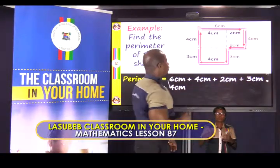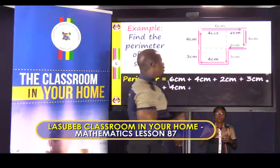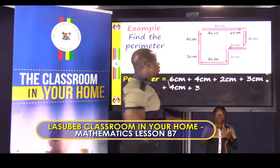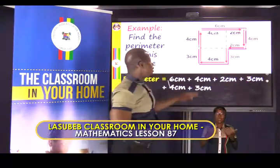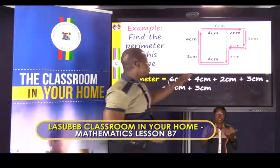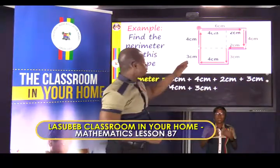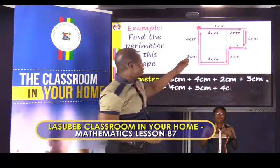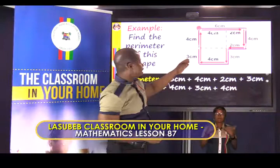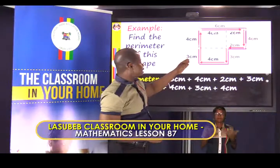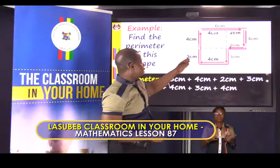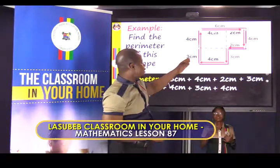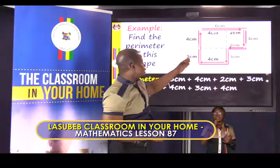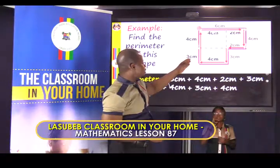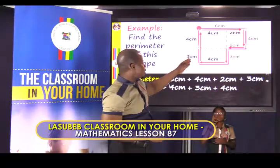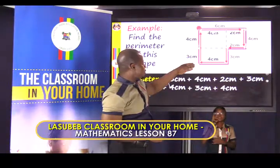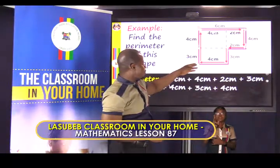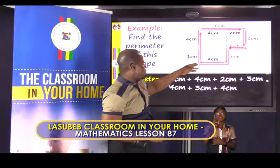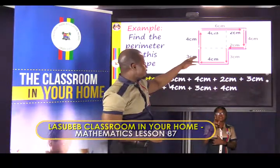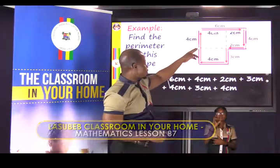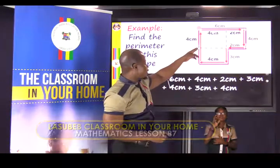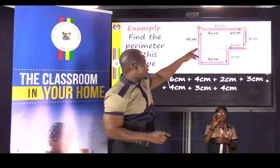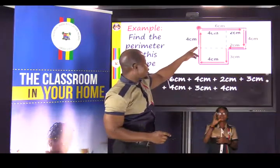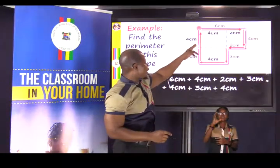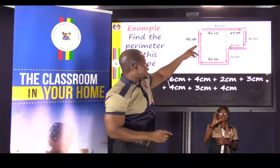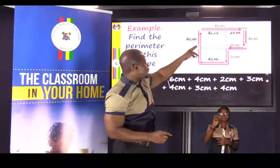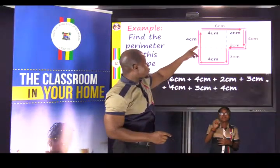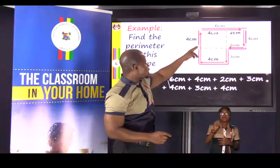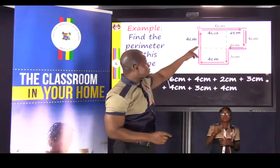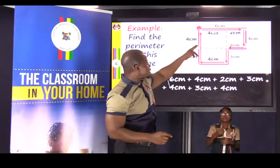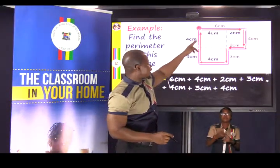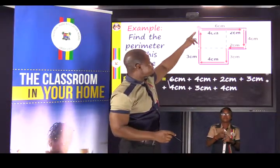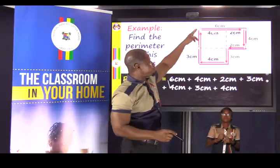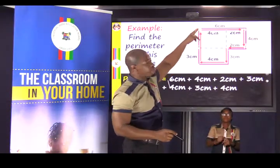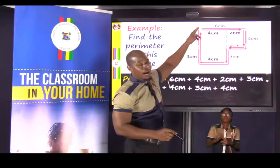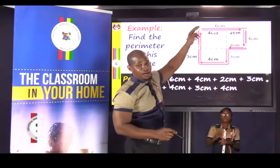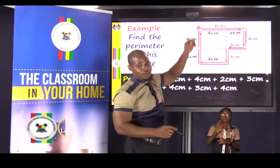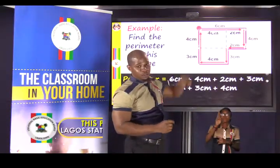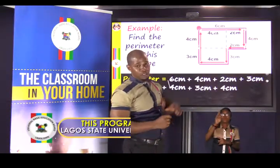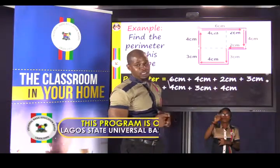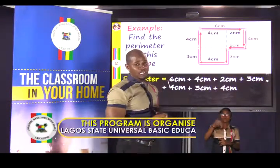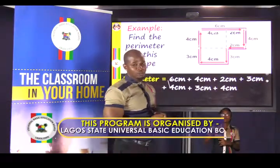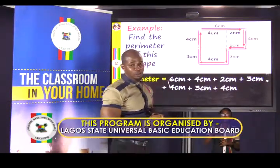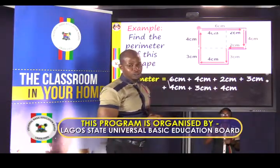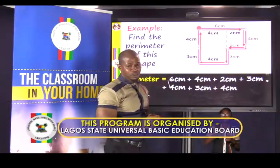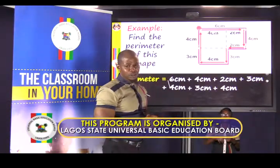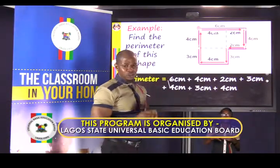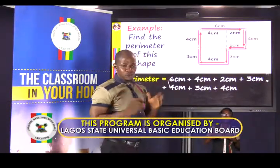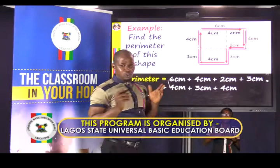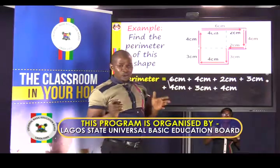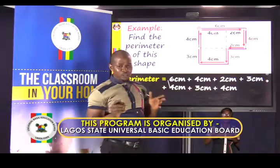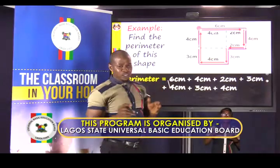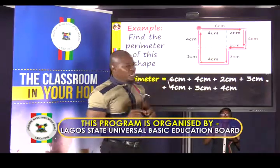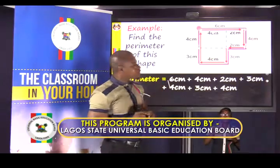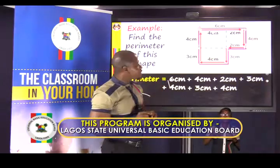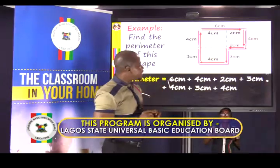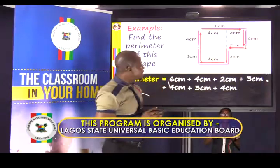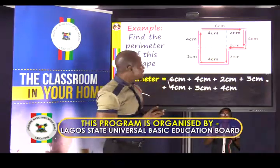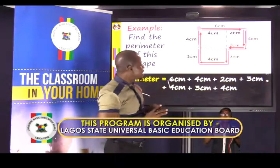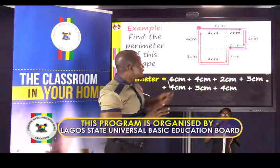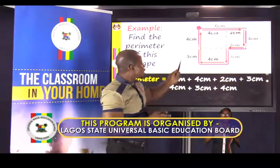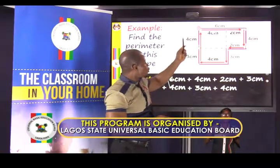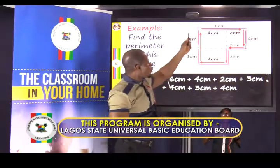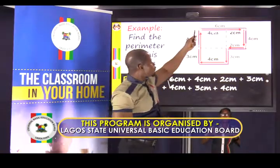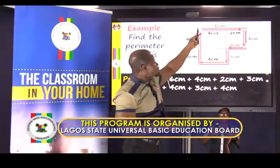What we have now is 3 centimeters from here to here and then 4 centimeters back to the starting point. So we have